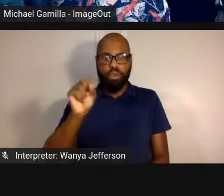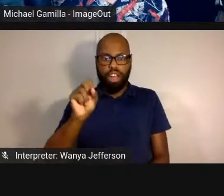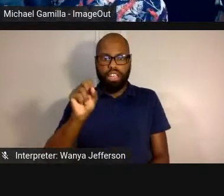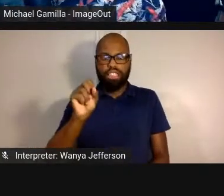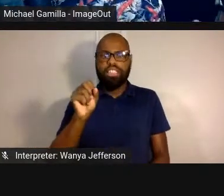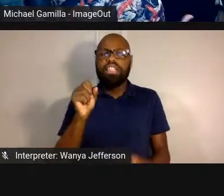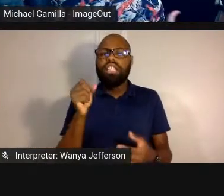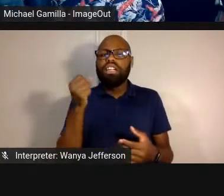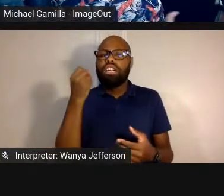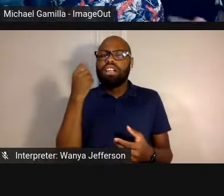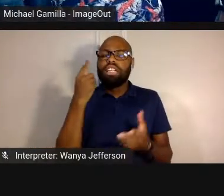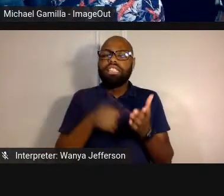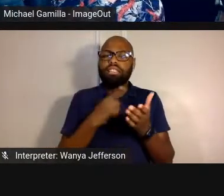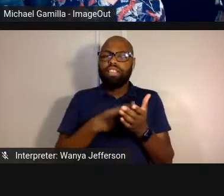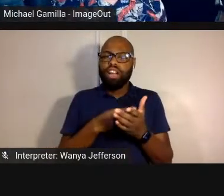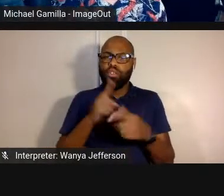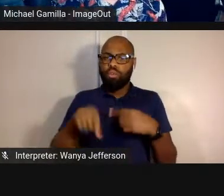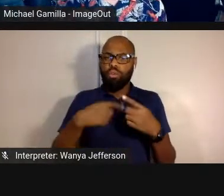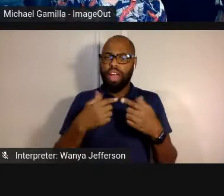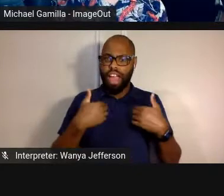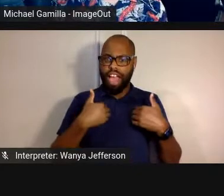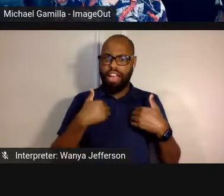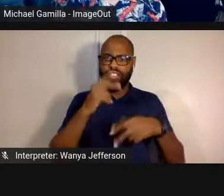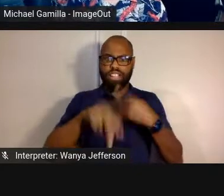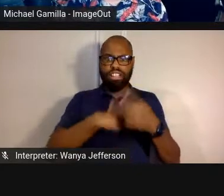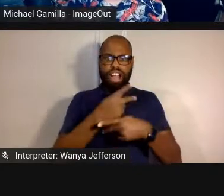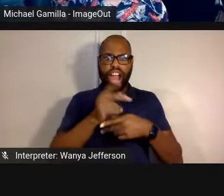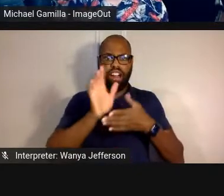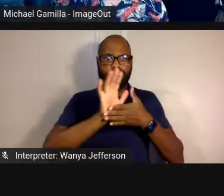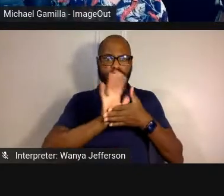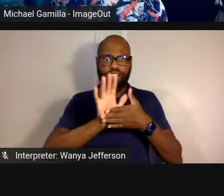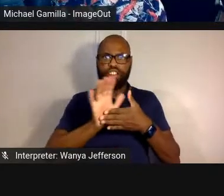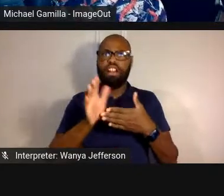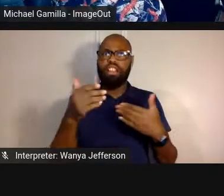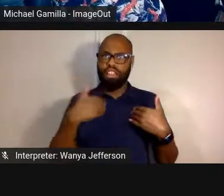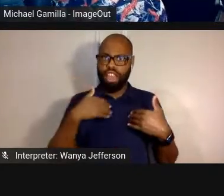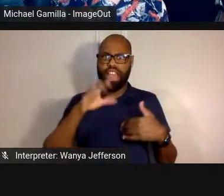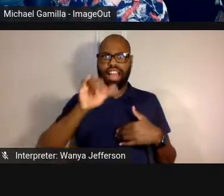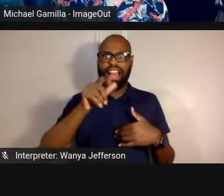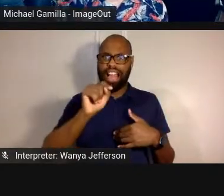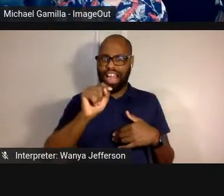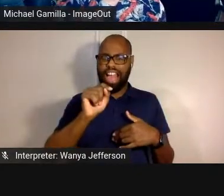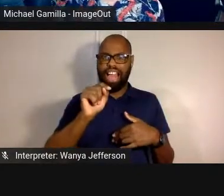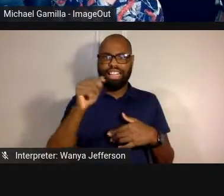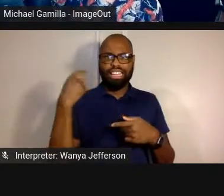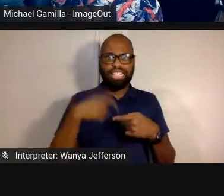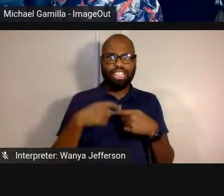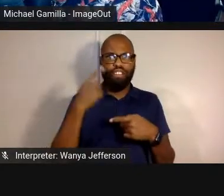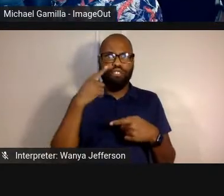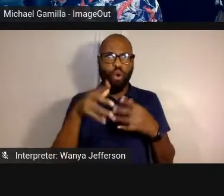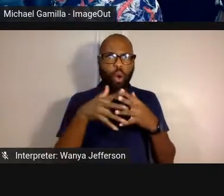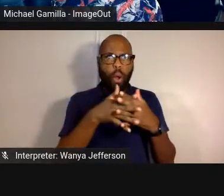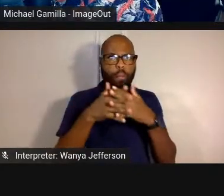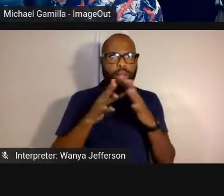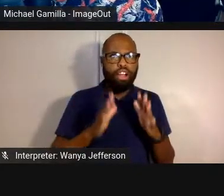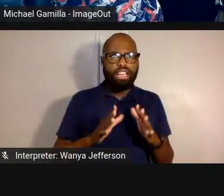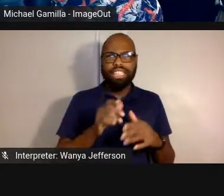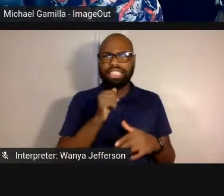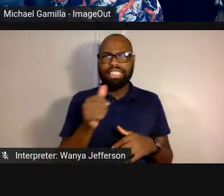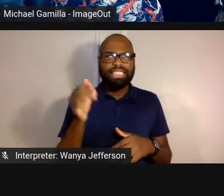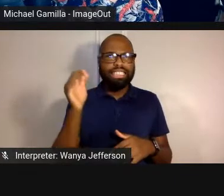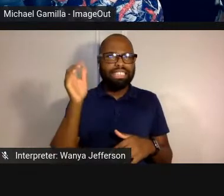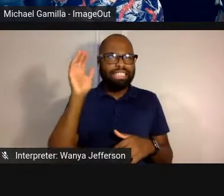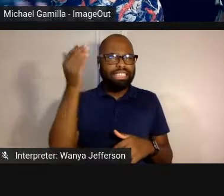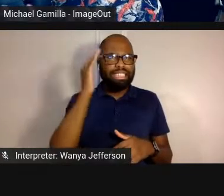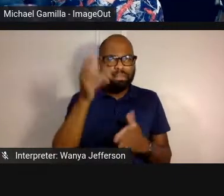know, when we have these films, you know, they cast Latinos who are Americans, and it doesn't sound as authentic.